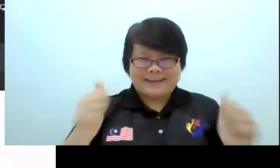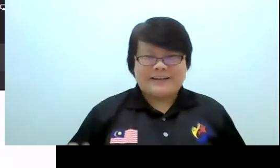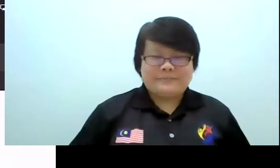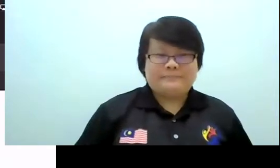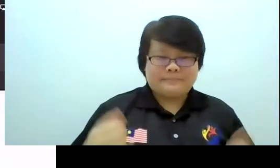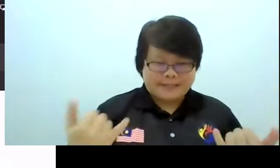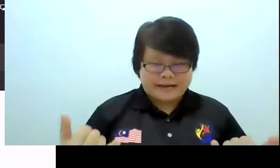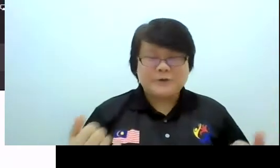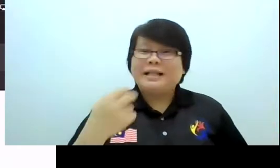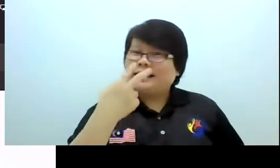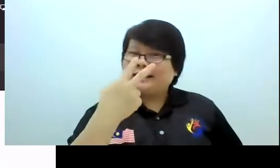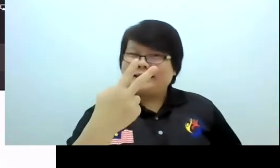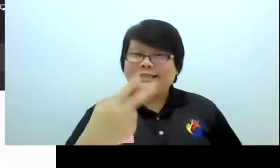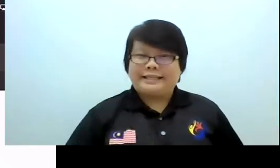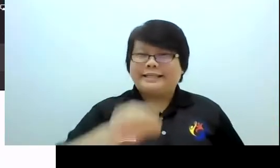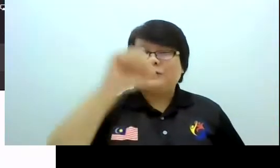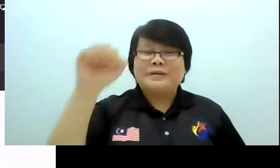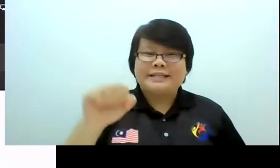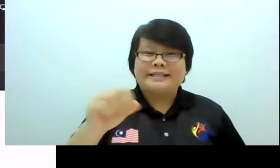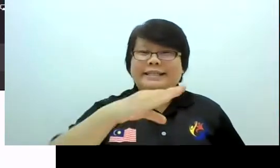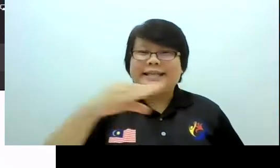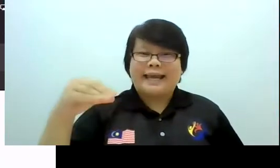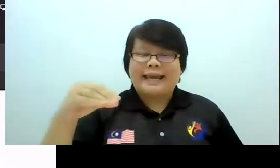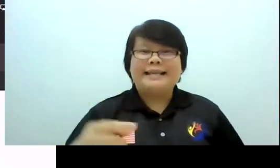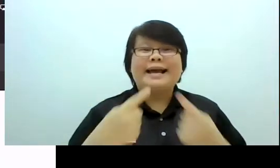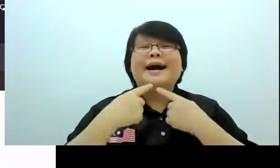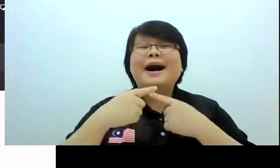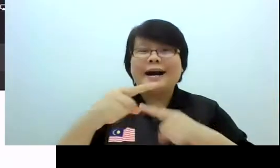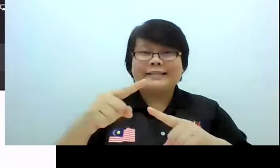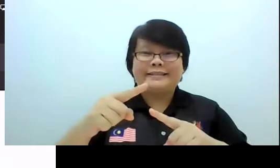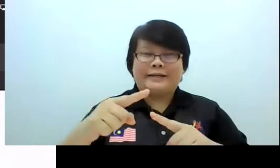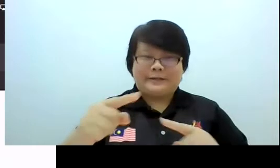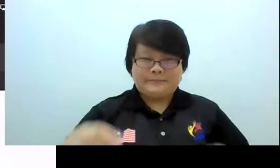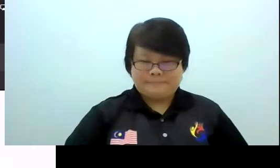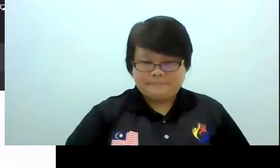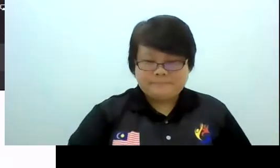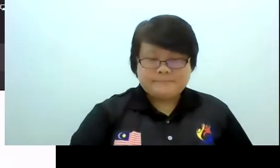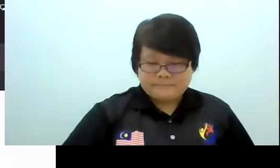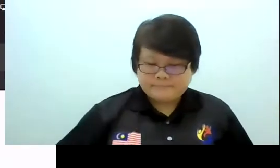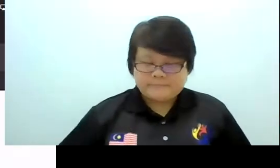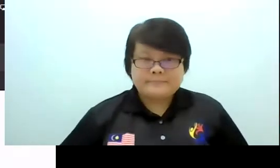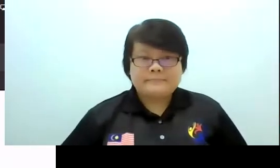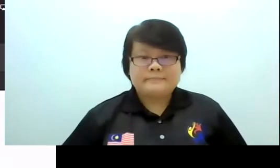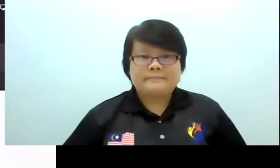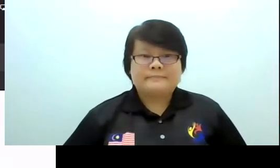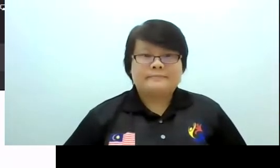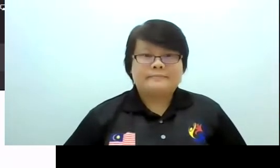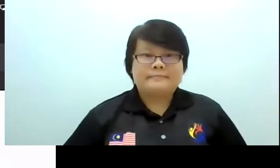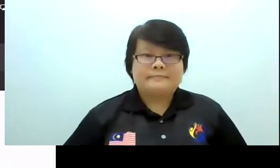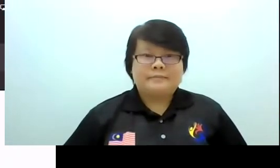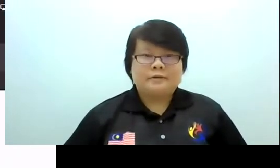Okay, good. Now let's see the question and answer.